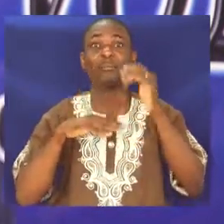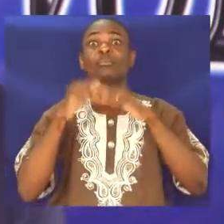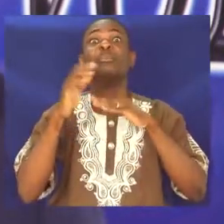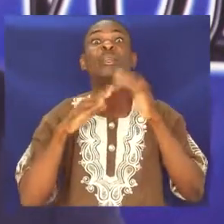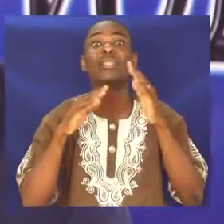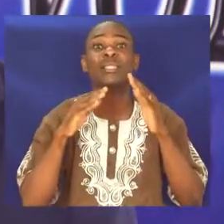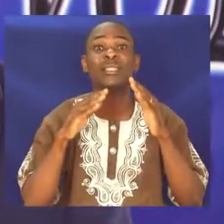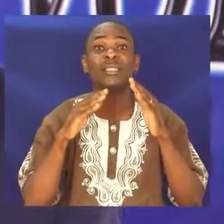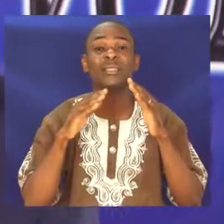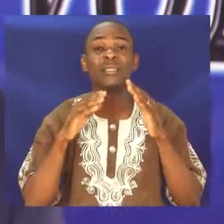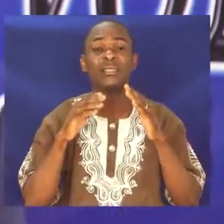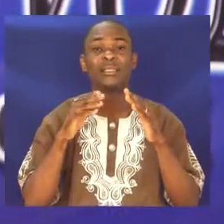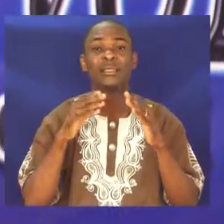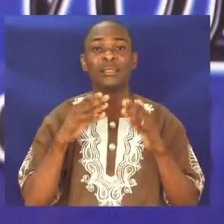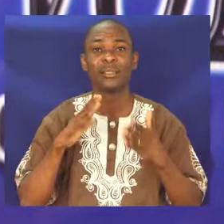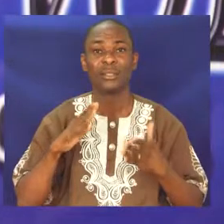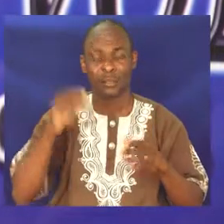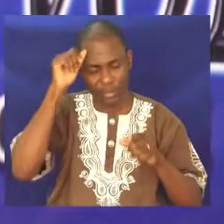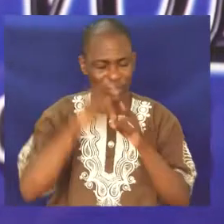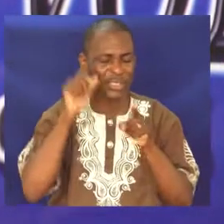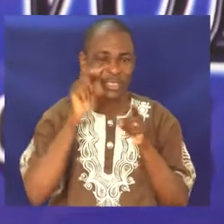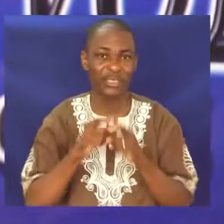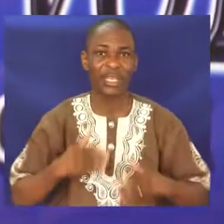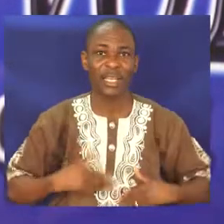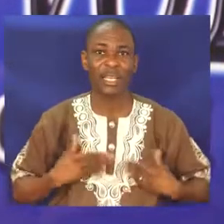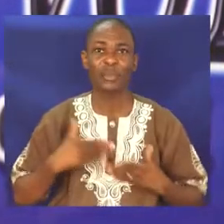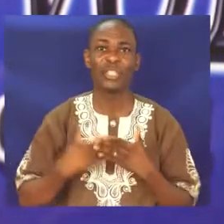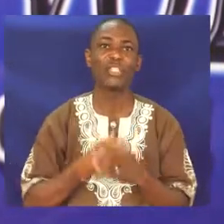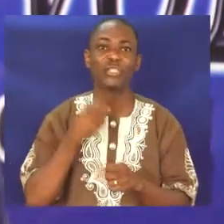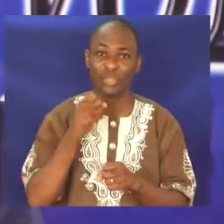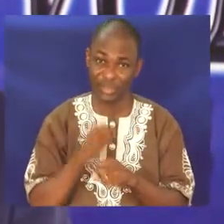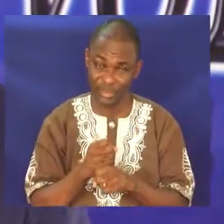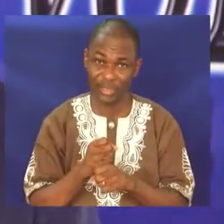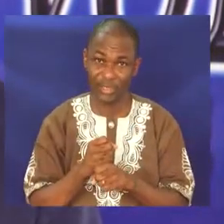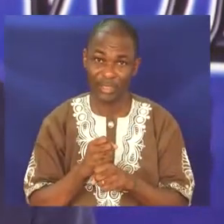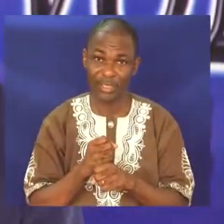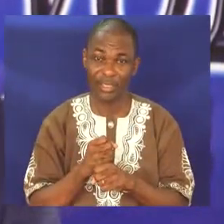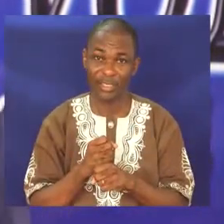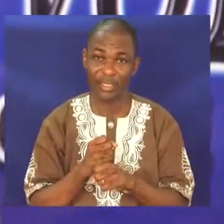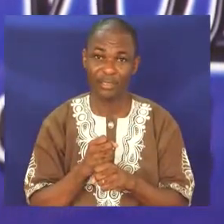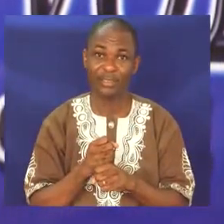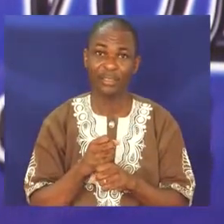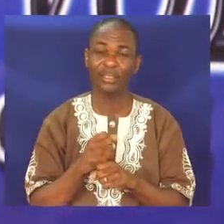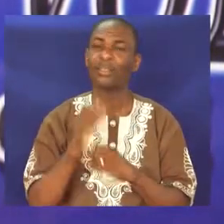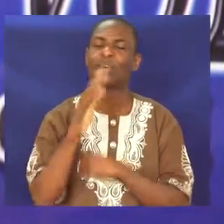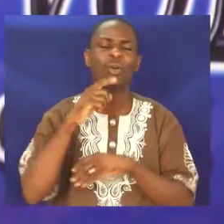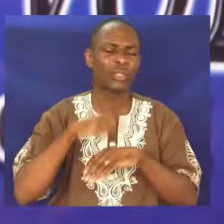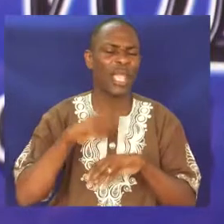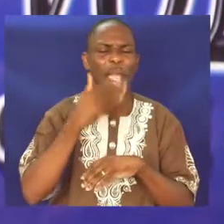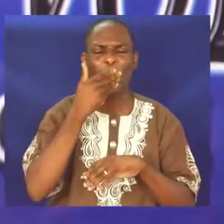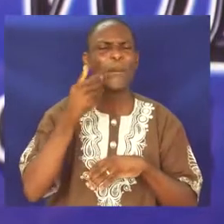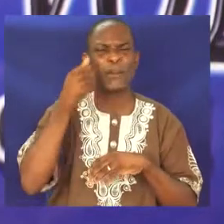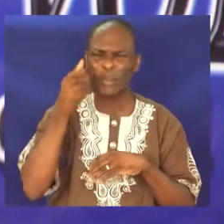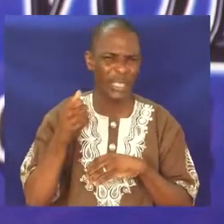abepem sa abre ye Emma Officia Pau, let me catch yourself. God's time is